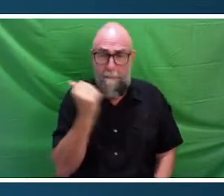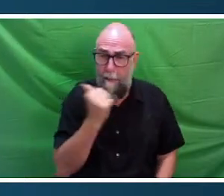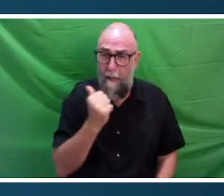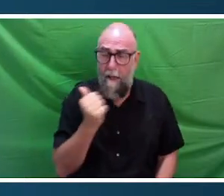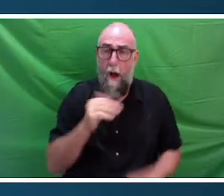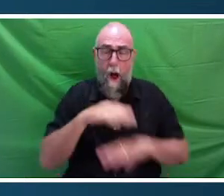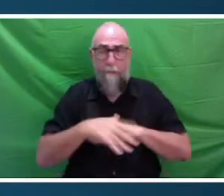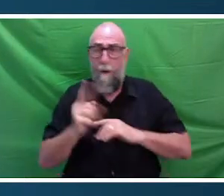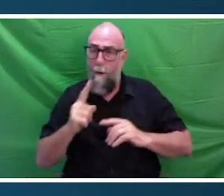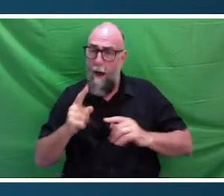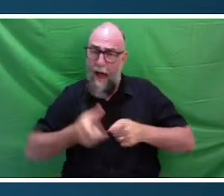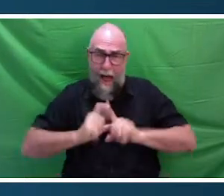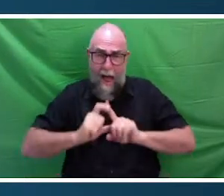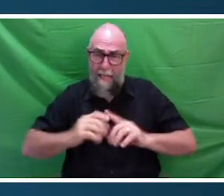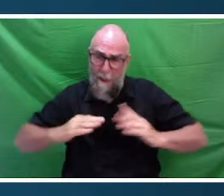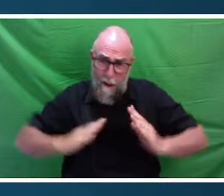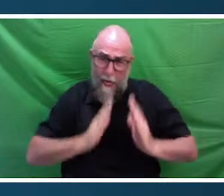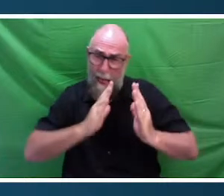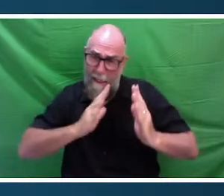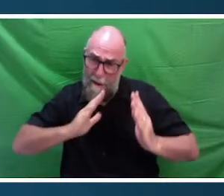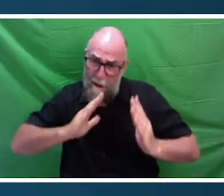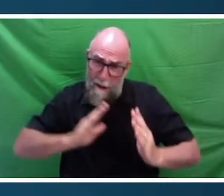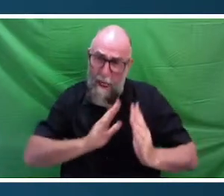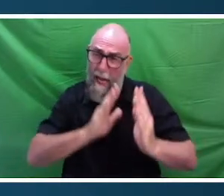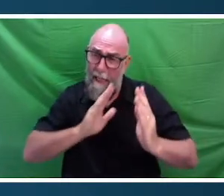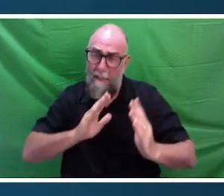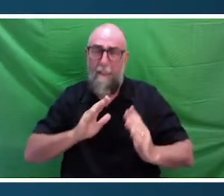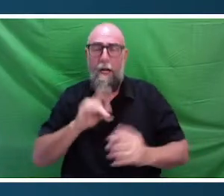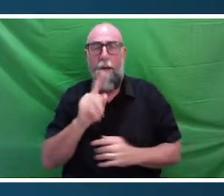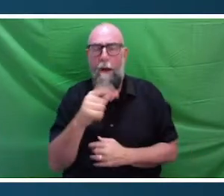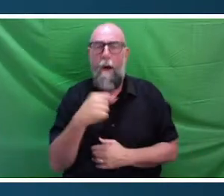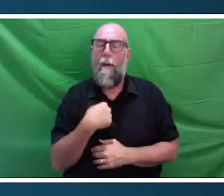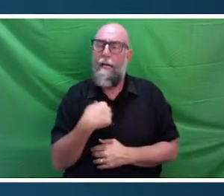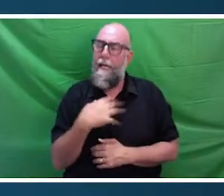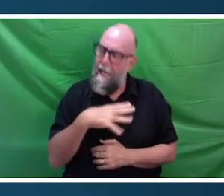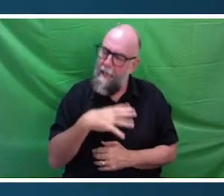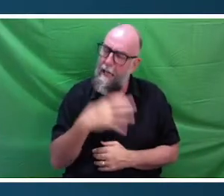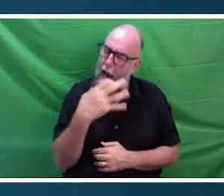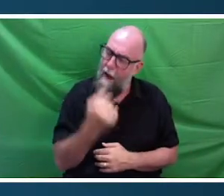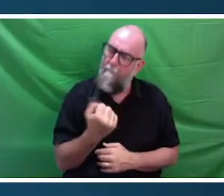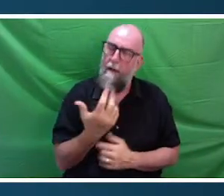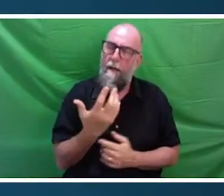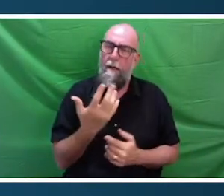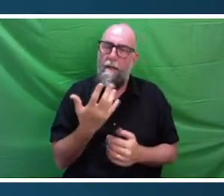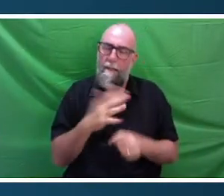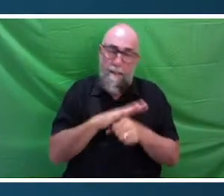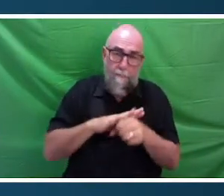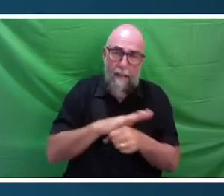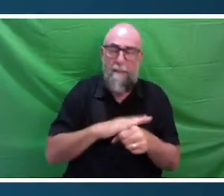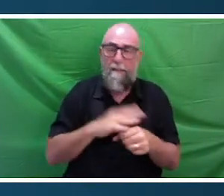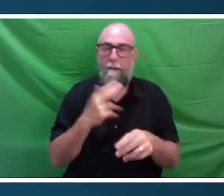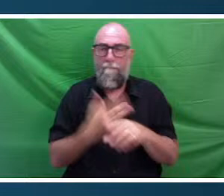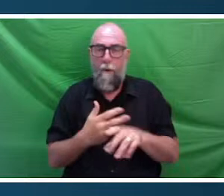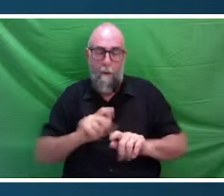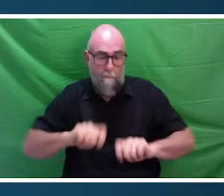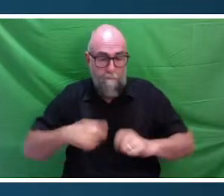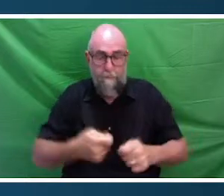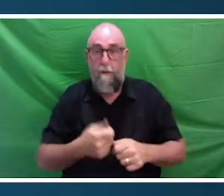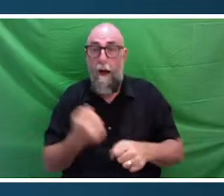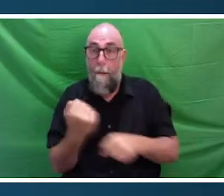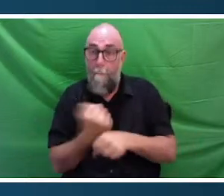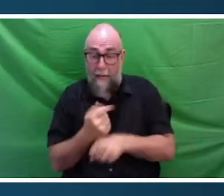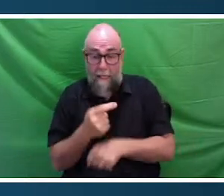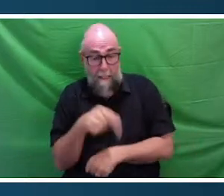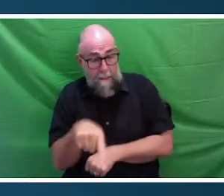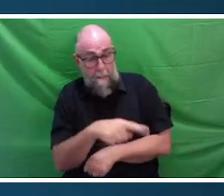challenges, there will always be a space for chapatis, pitas, or local breads to be baked by the hands that